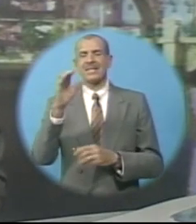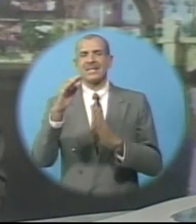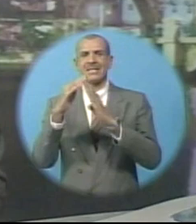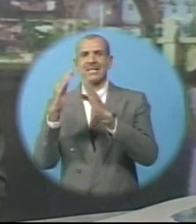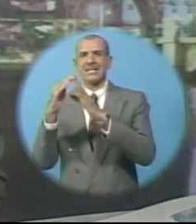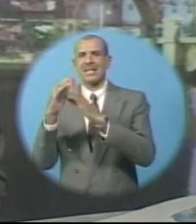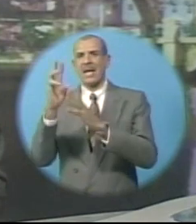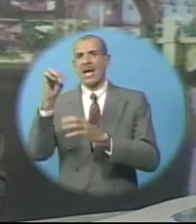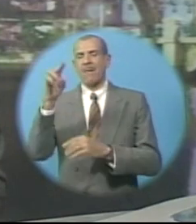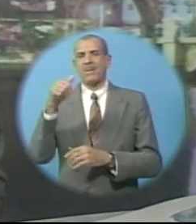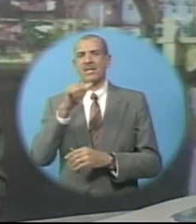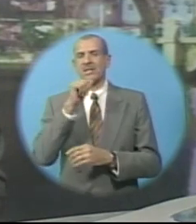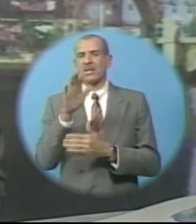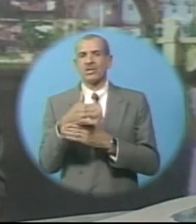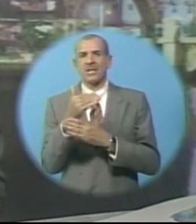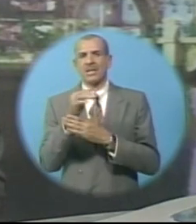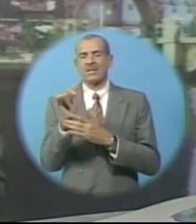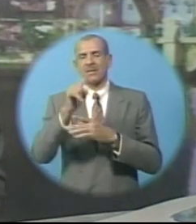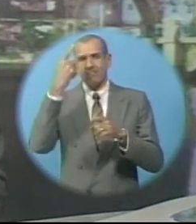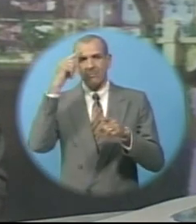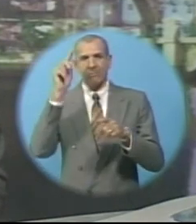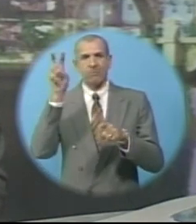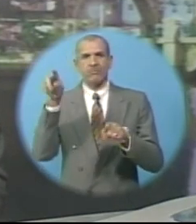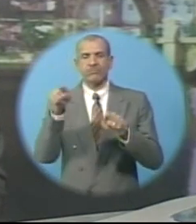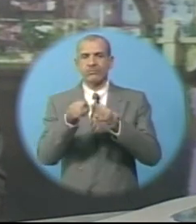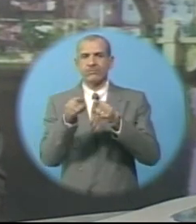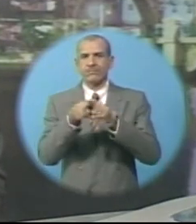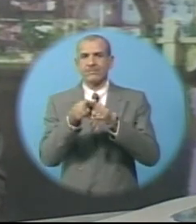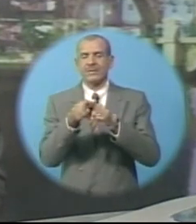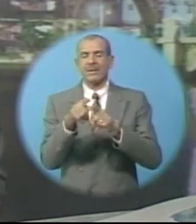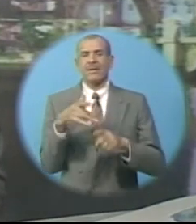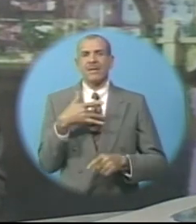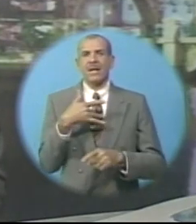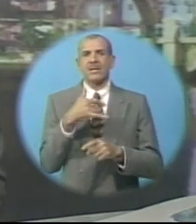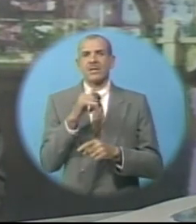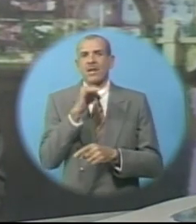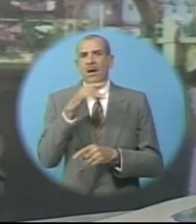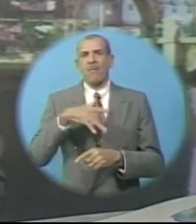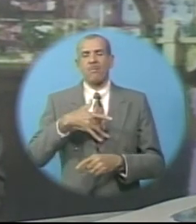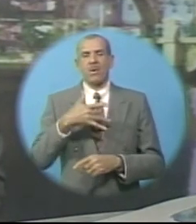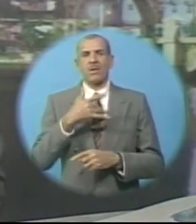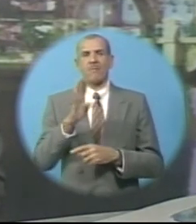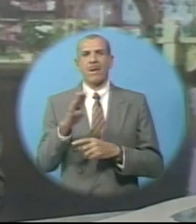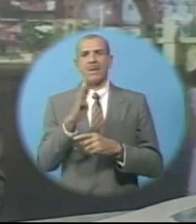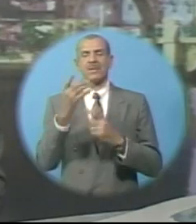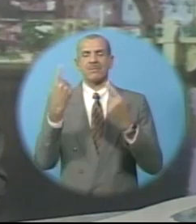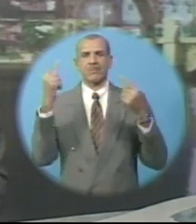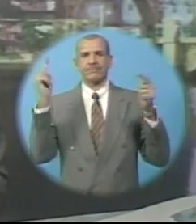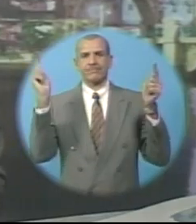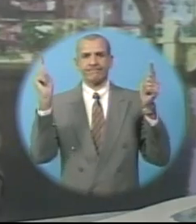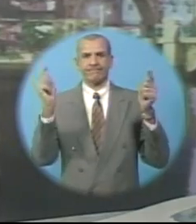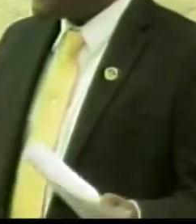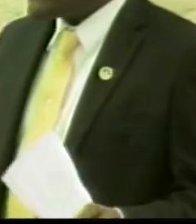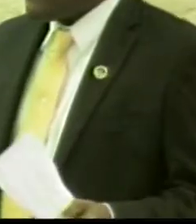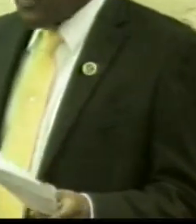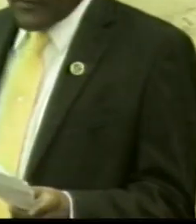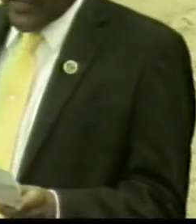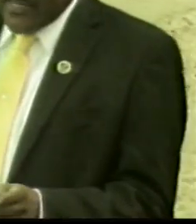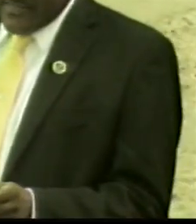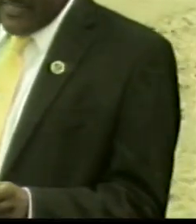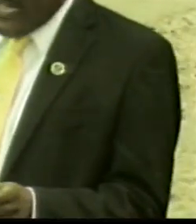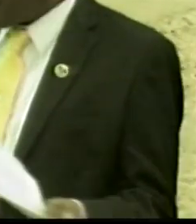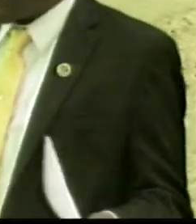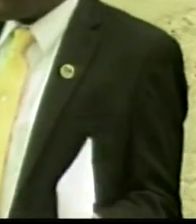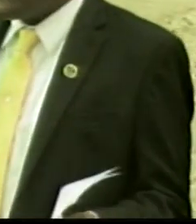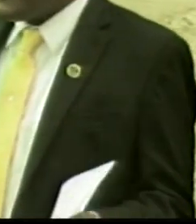the notion that the opposition Barbados Labour Party is not proud of Barbados' achievements. Things have happened on both sides,